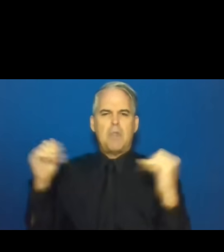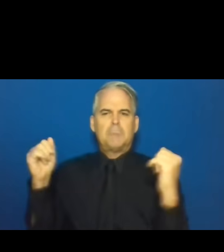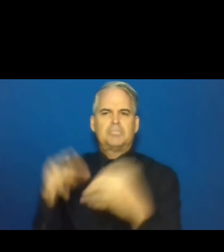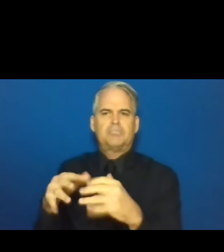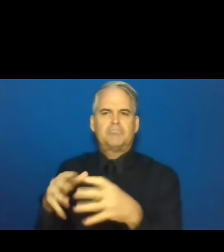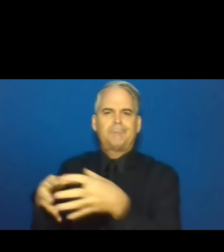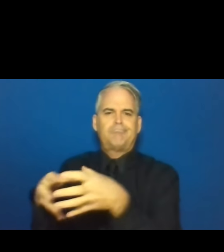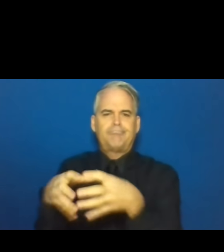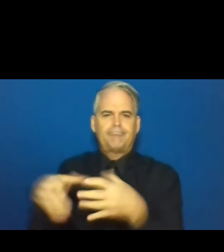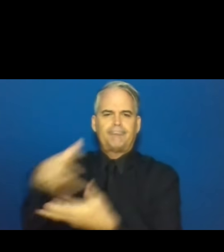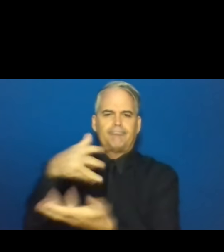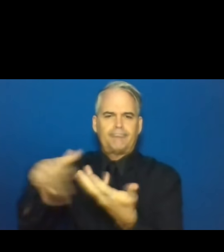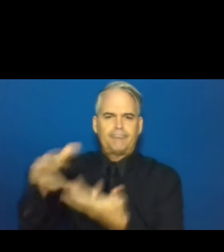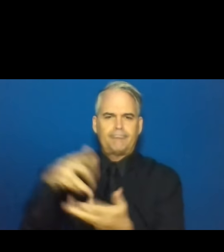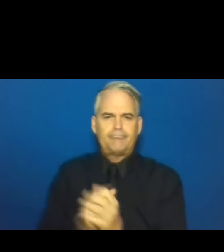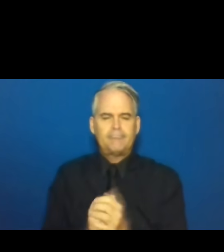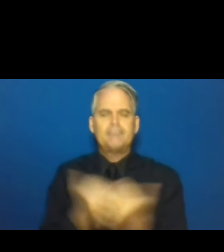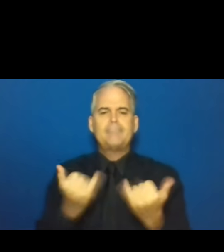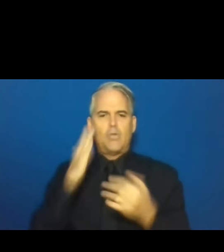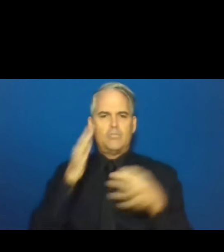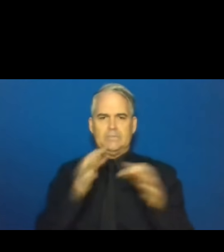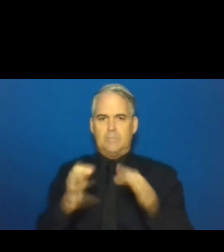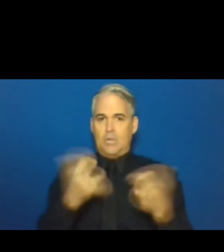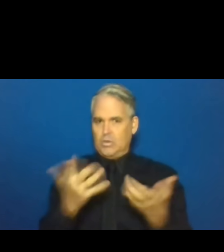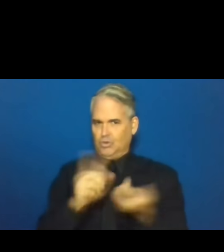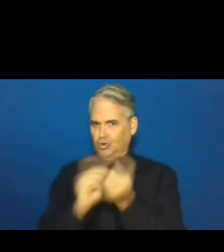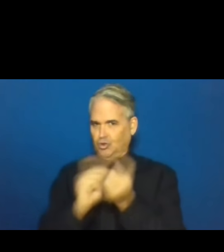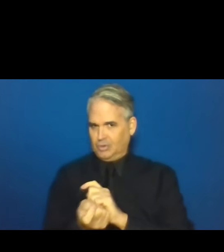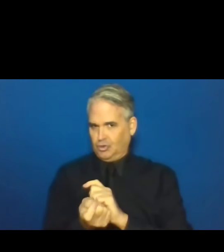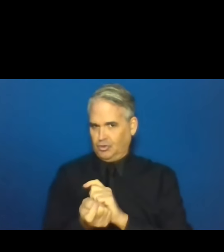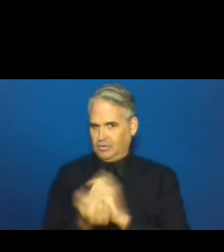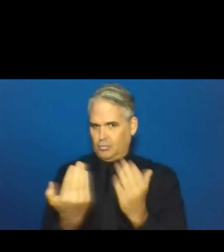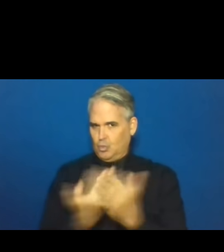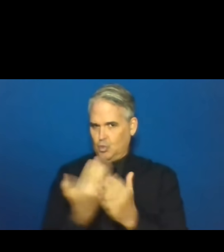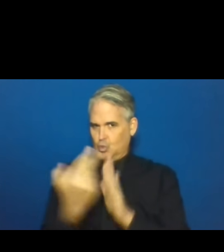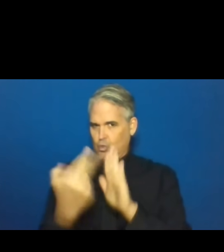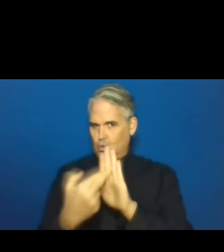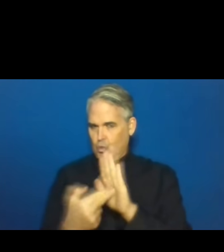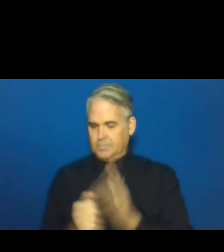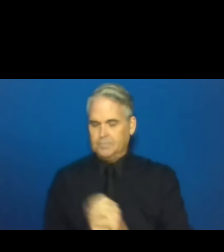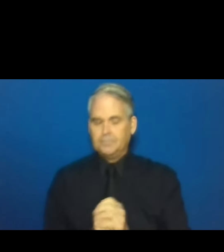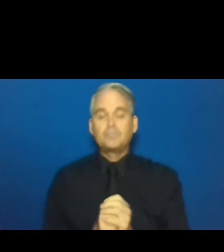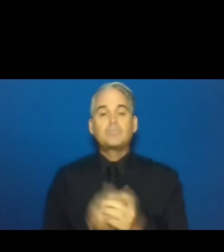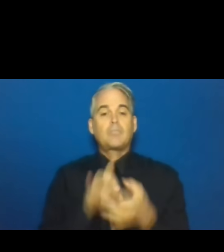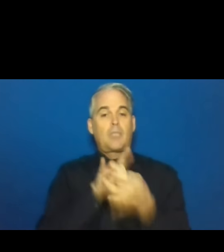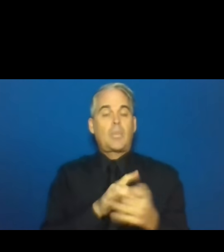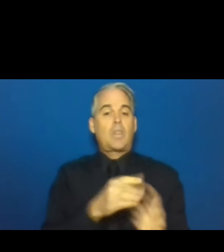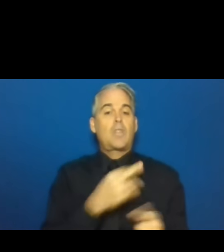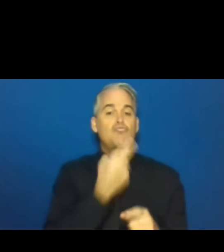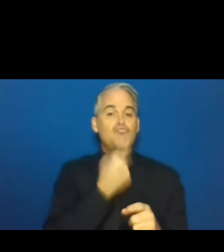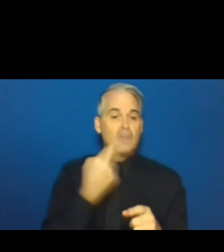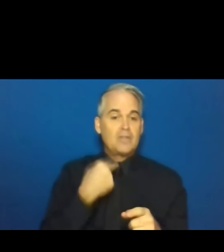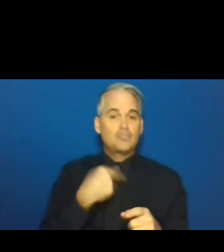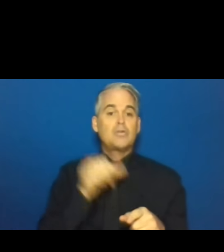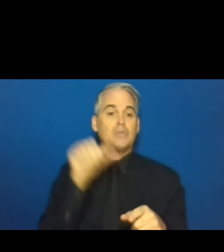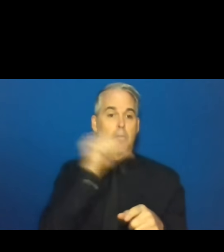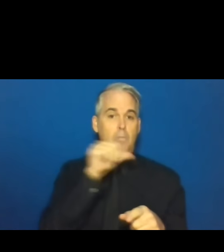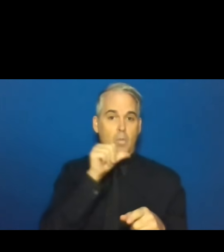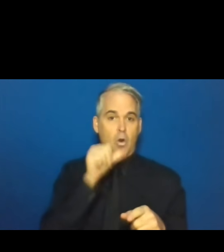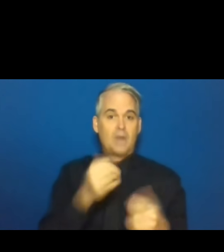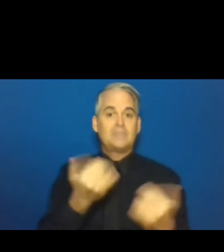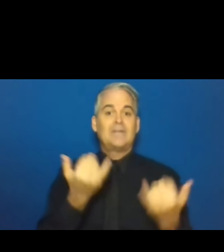changing. Restaurants and bars, they are currently operating at 50% capacity.